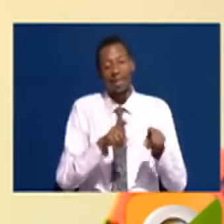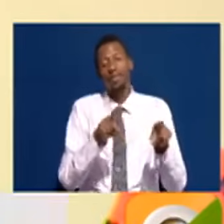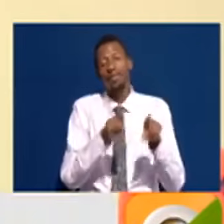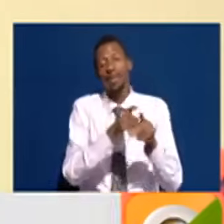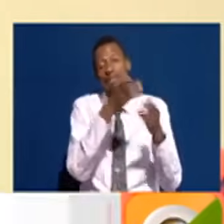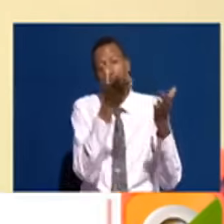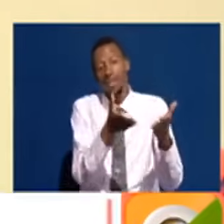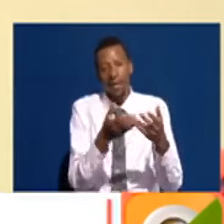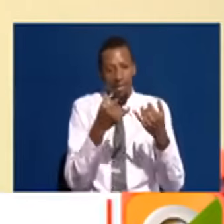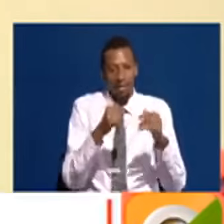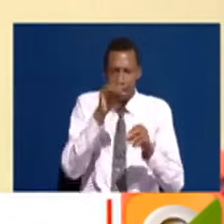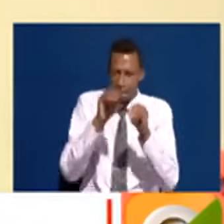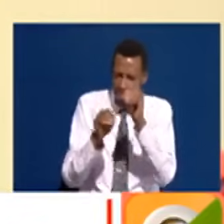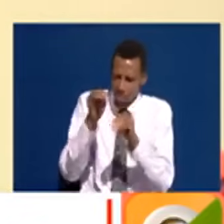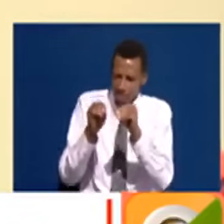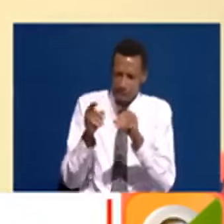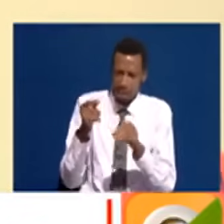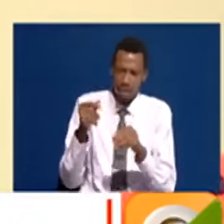prices.